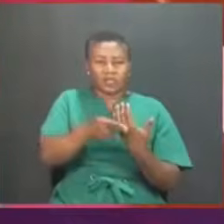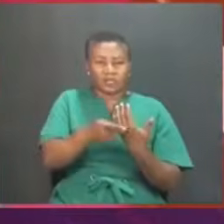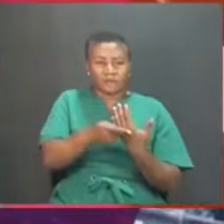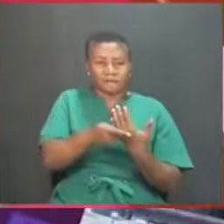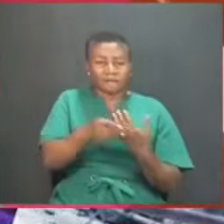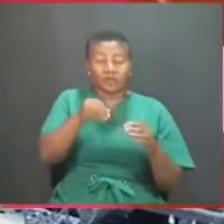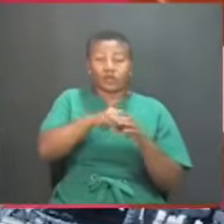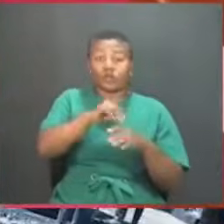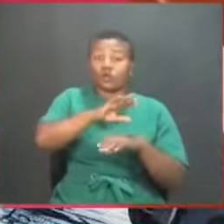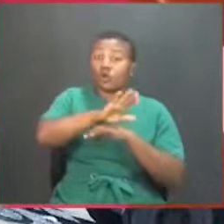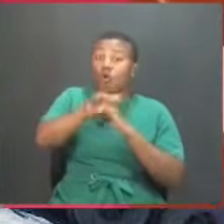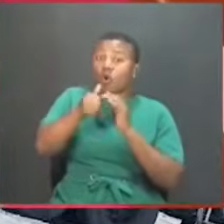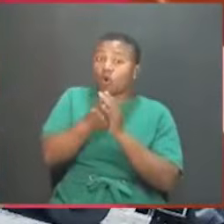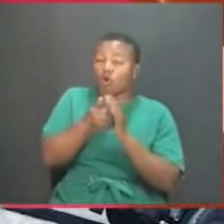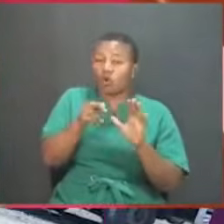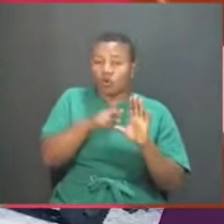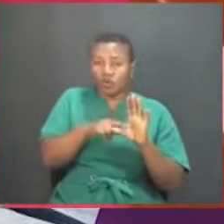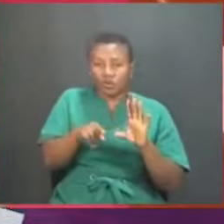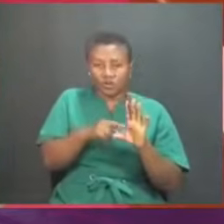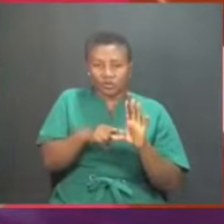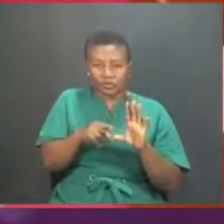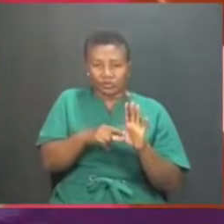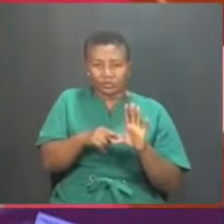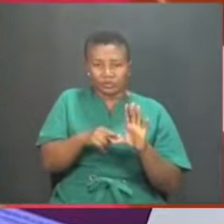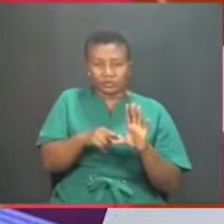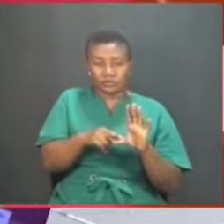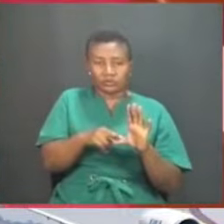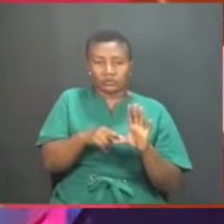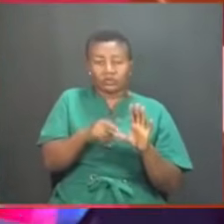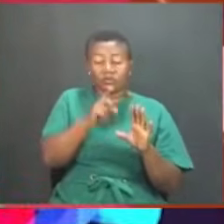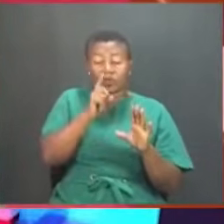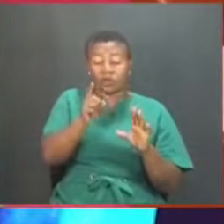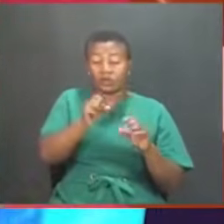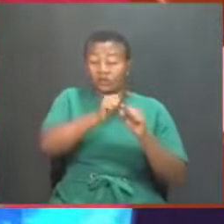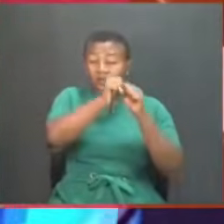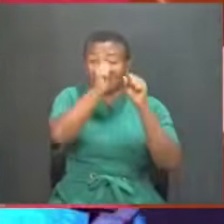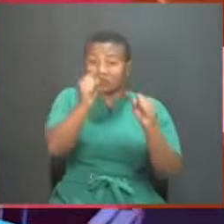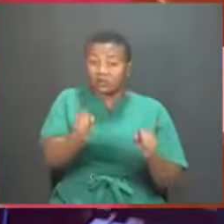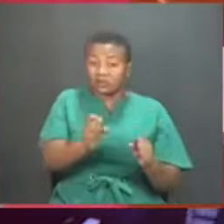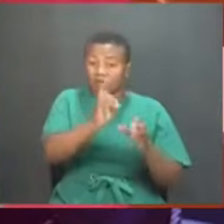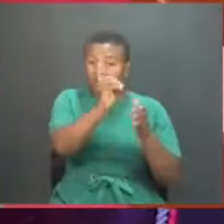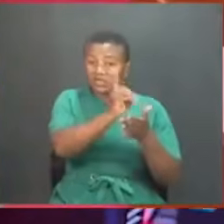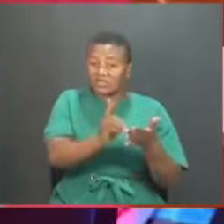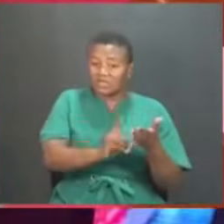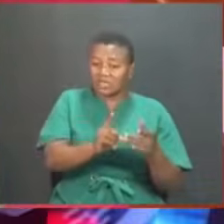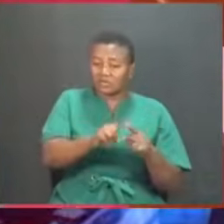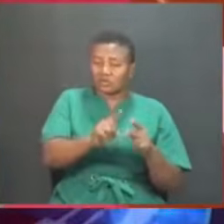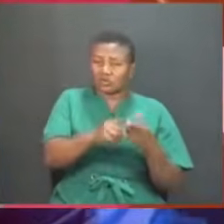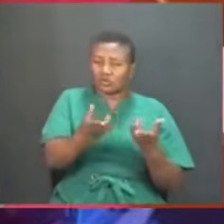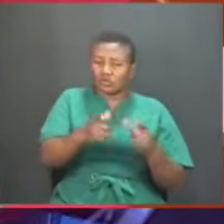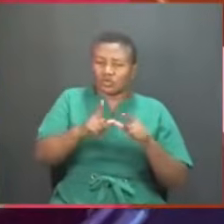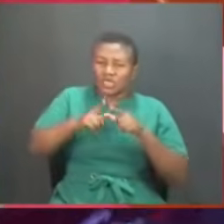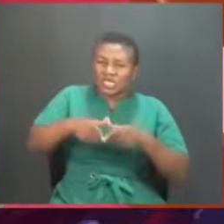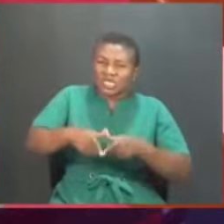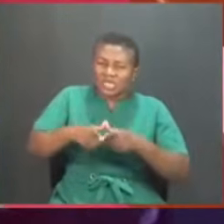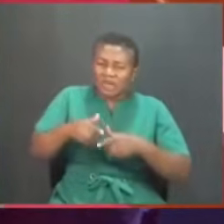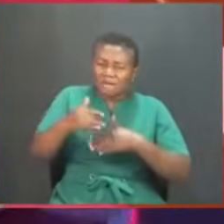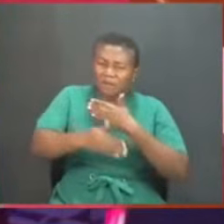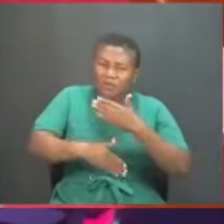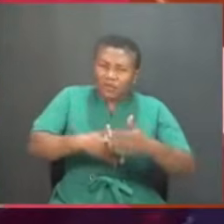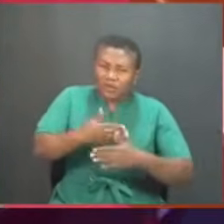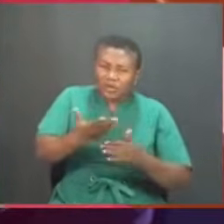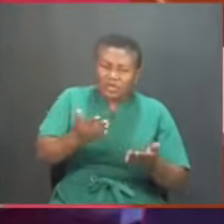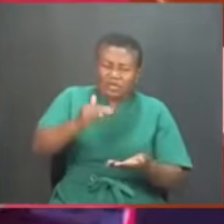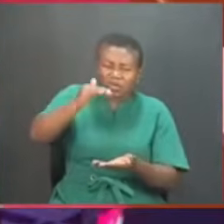across all regions. Indeed, it was a system designed to decentralize the process, reduce congestion,